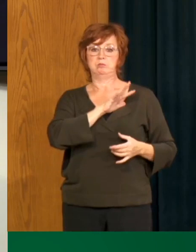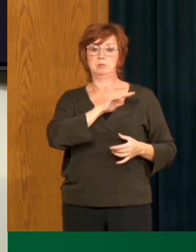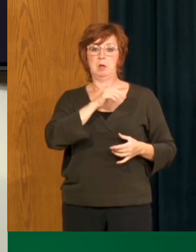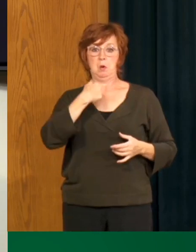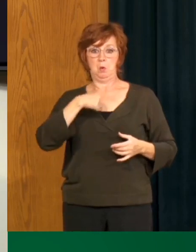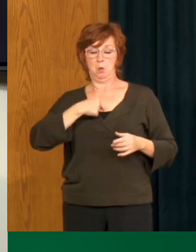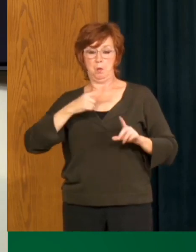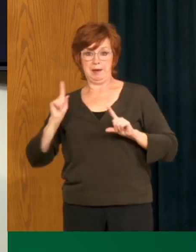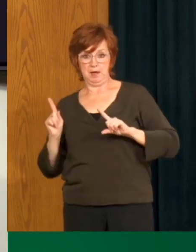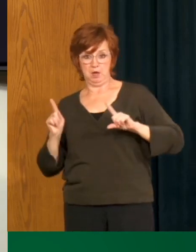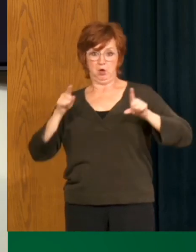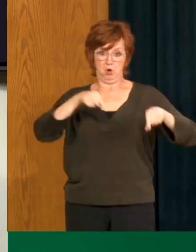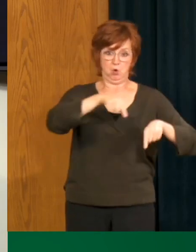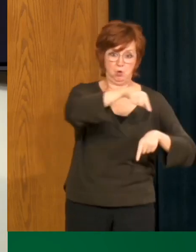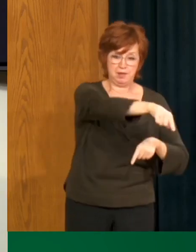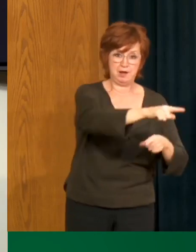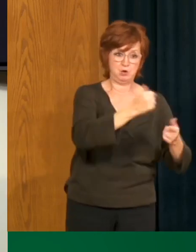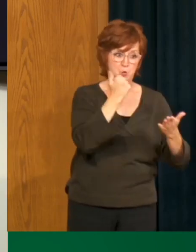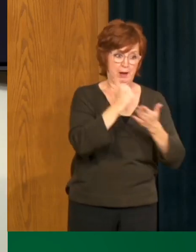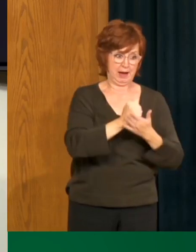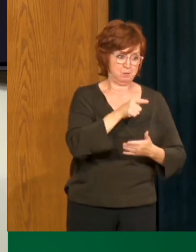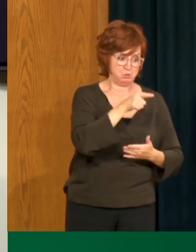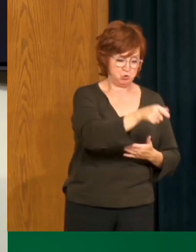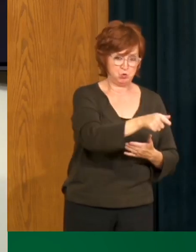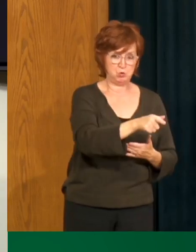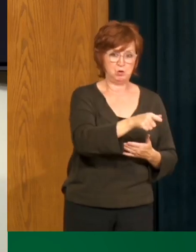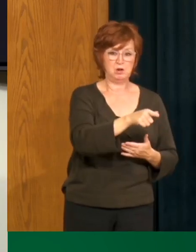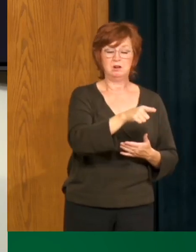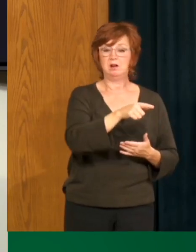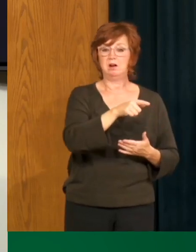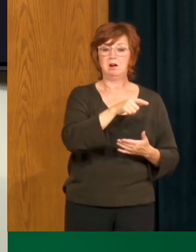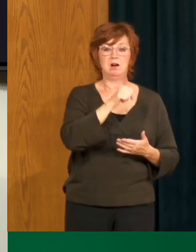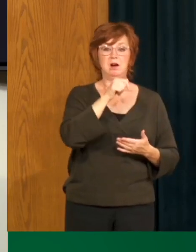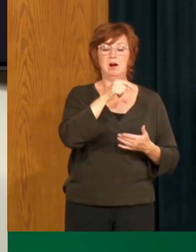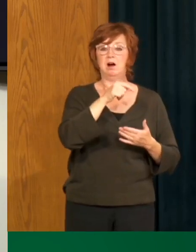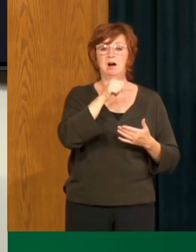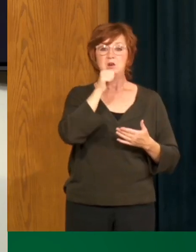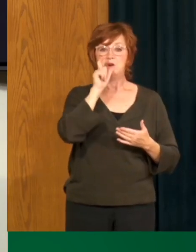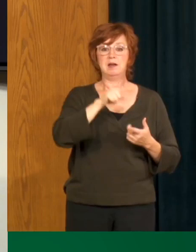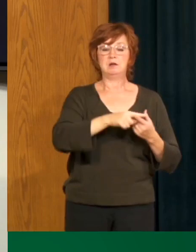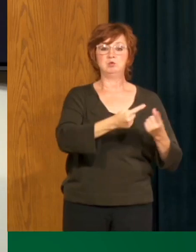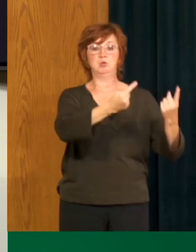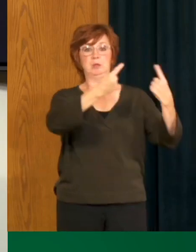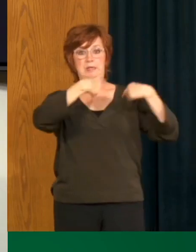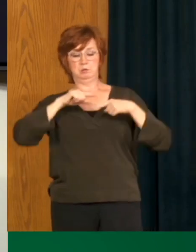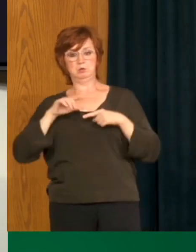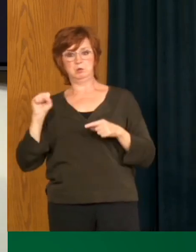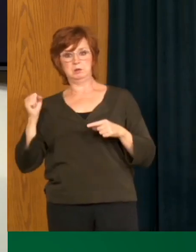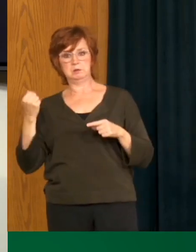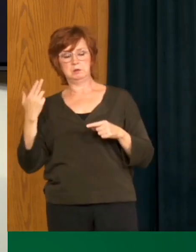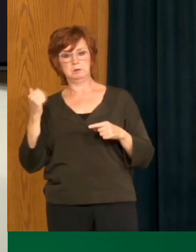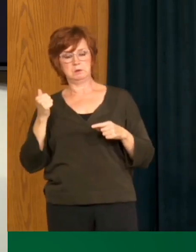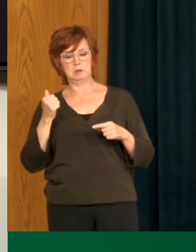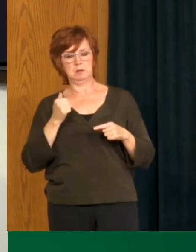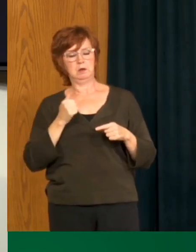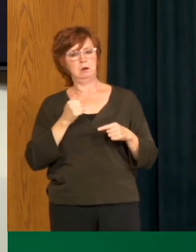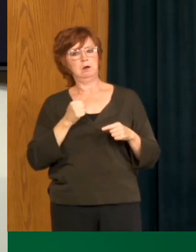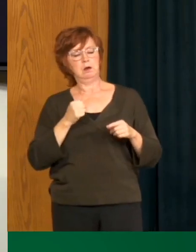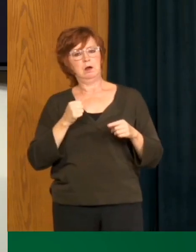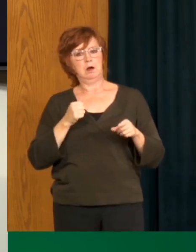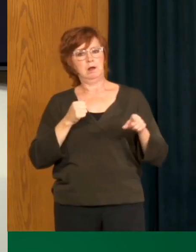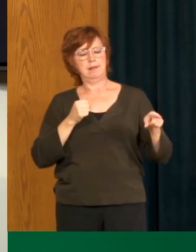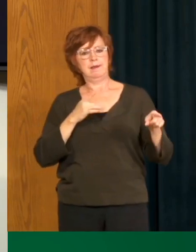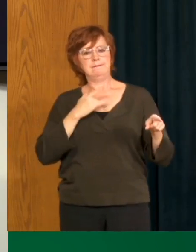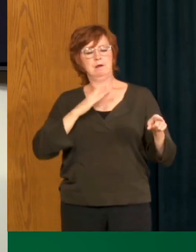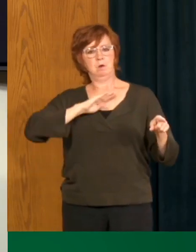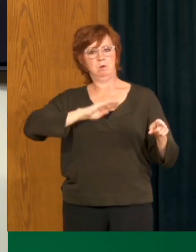why we're finding the cases which we need to, and as Dr. Shahab has already pointed out, that's a good news thing, and that cooperation is going to go a long way for